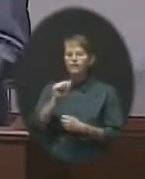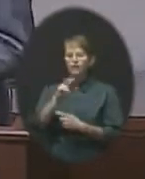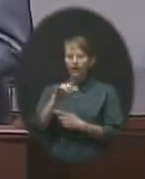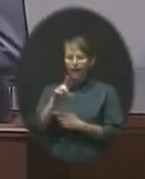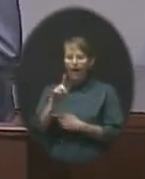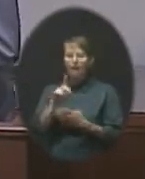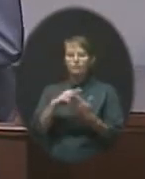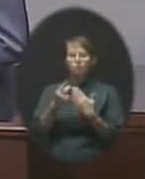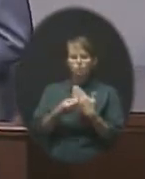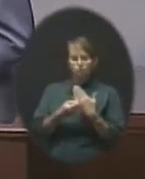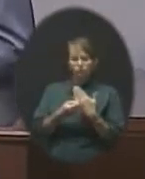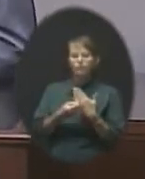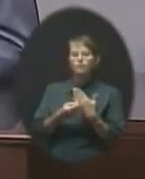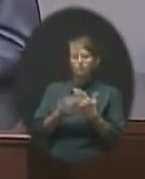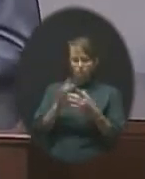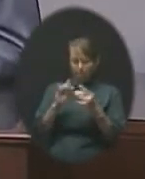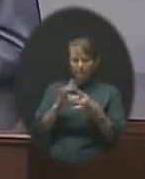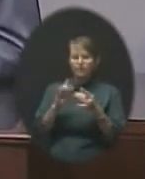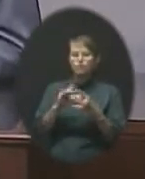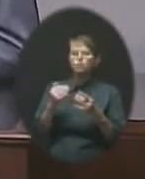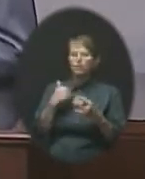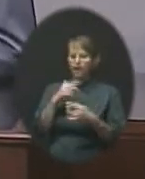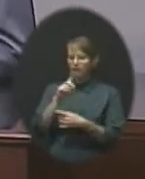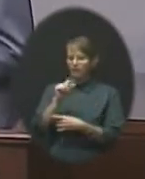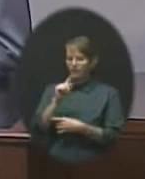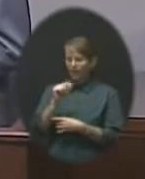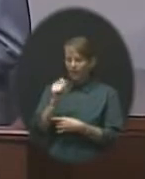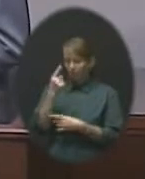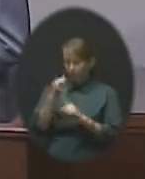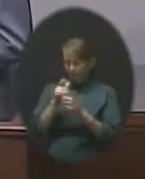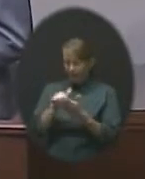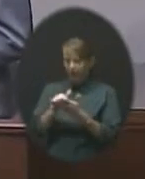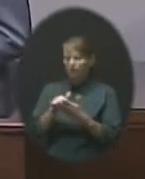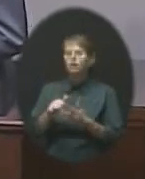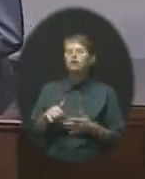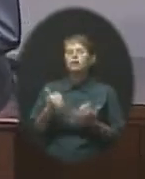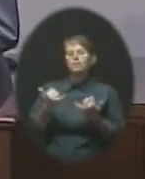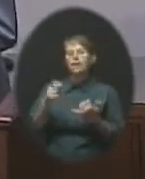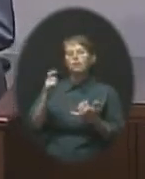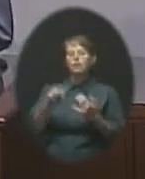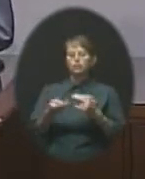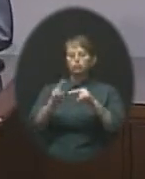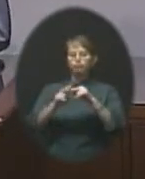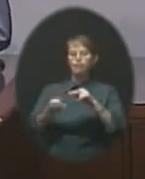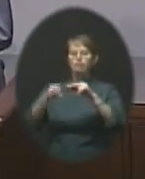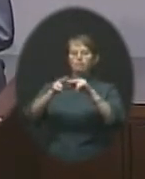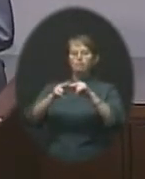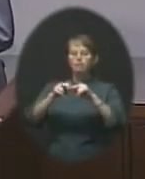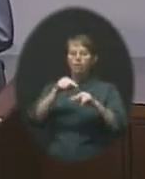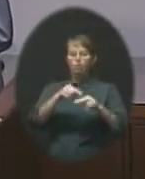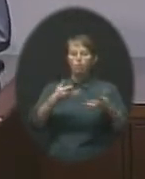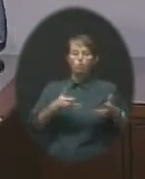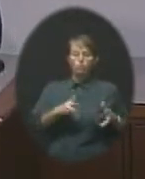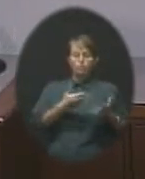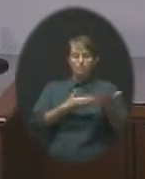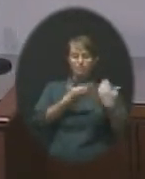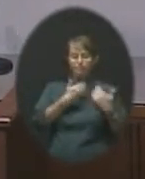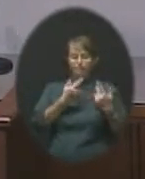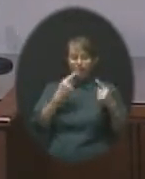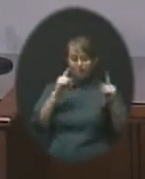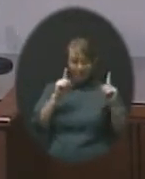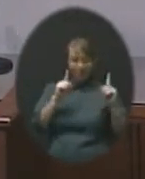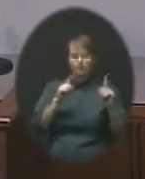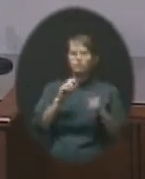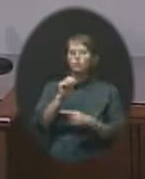had data about that. So we just need to build on the successes that we have had. So the AVID program will definitely be part of